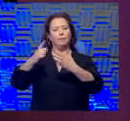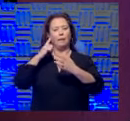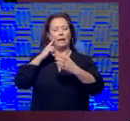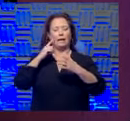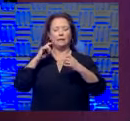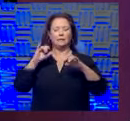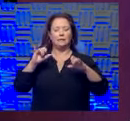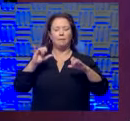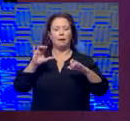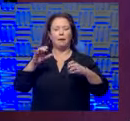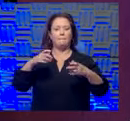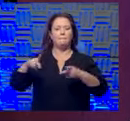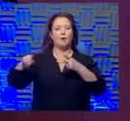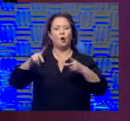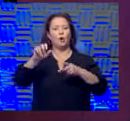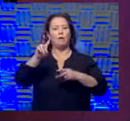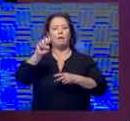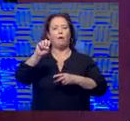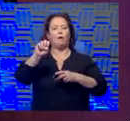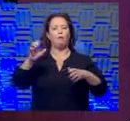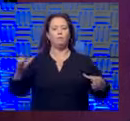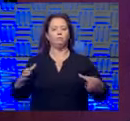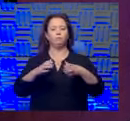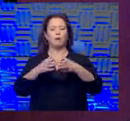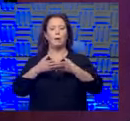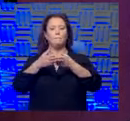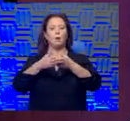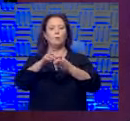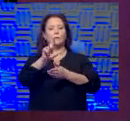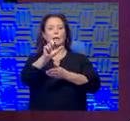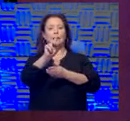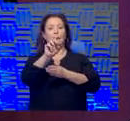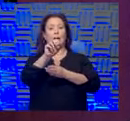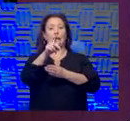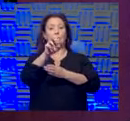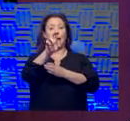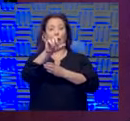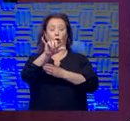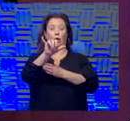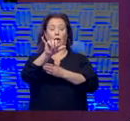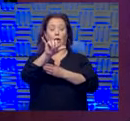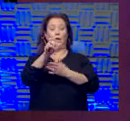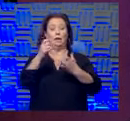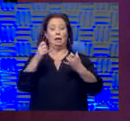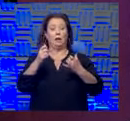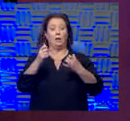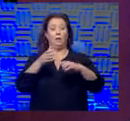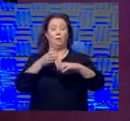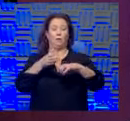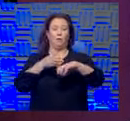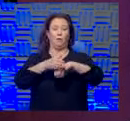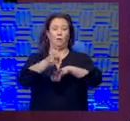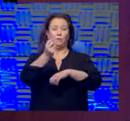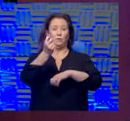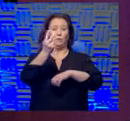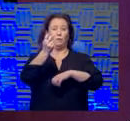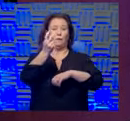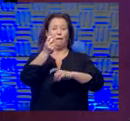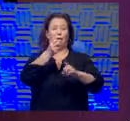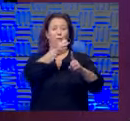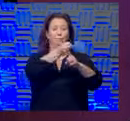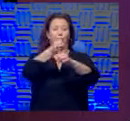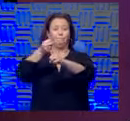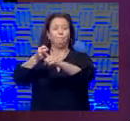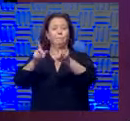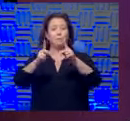of party cove environment and lashing together of boats at Lake Perry. There's been now over a dozen cases of that in multiple